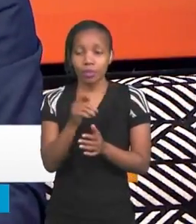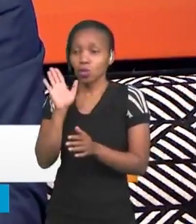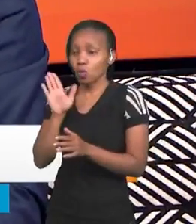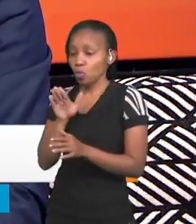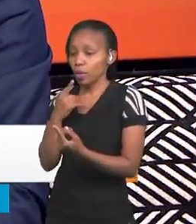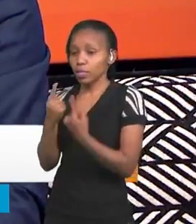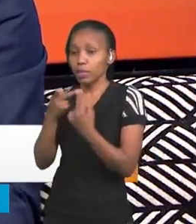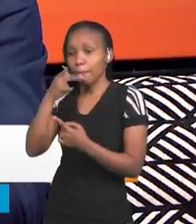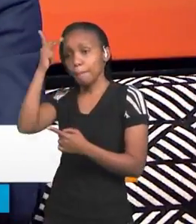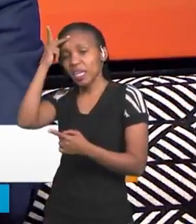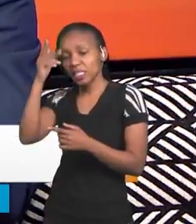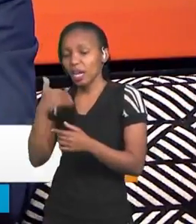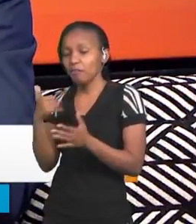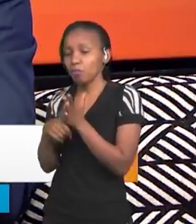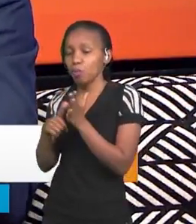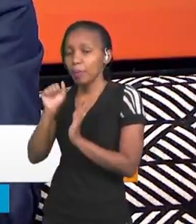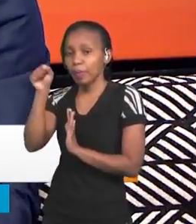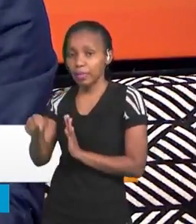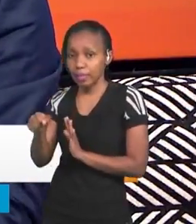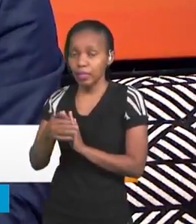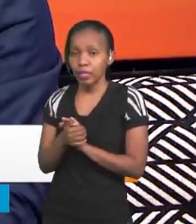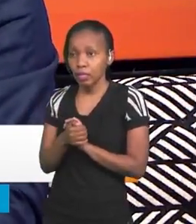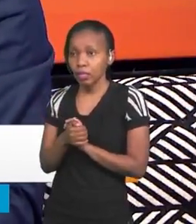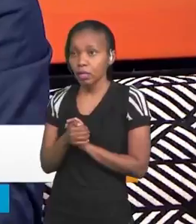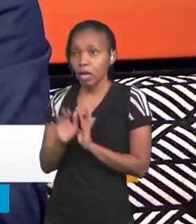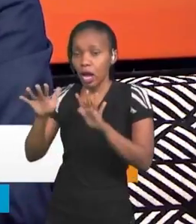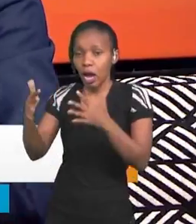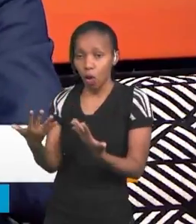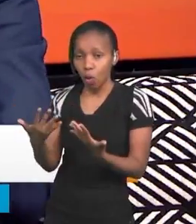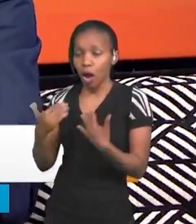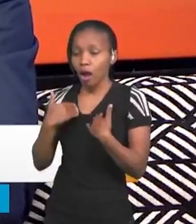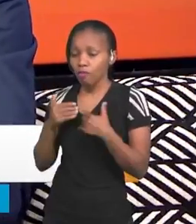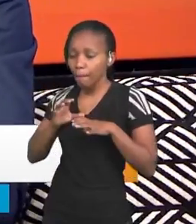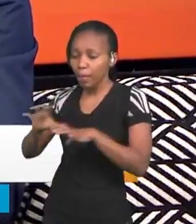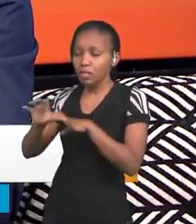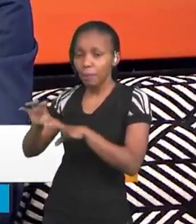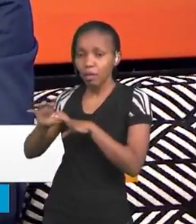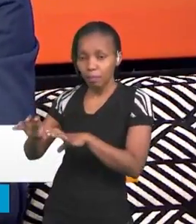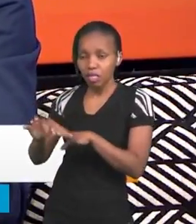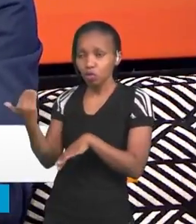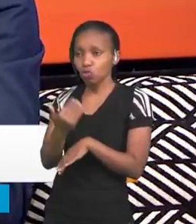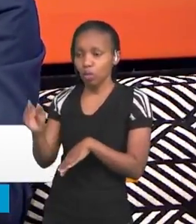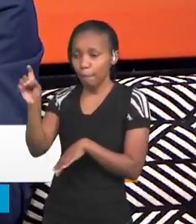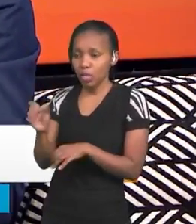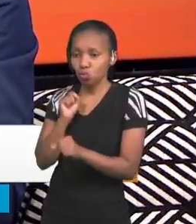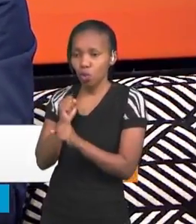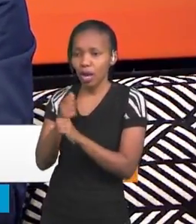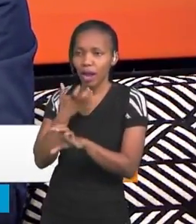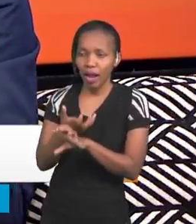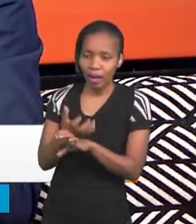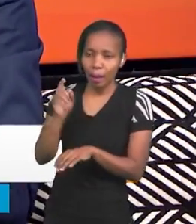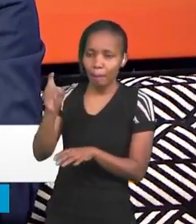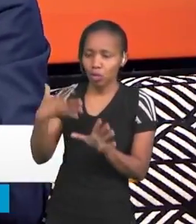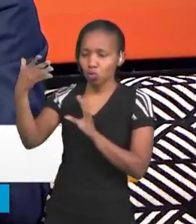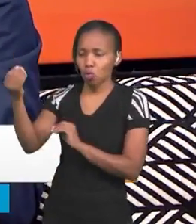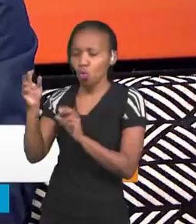parenting has a problem, there's a gap, there's a big gap in parenting, whereby there's so much pressure to the kids. They need to perform, they need to move out, they